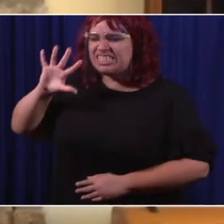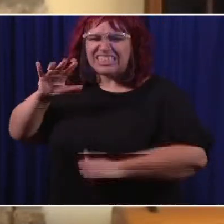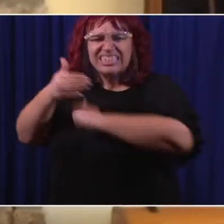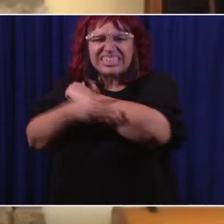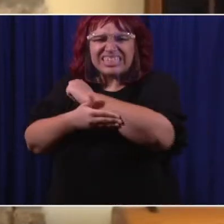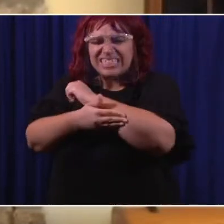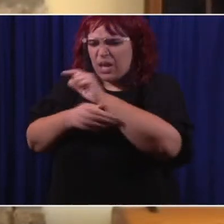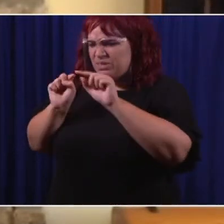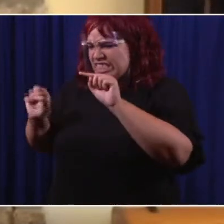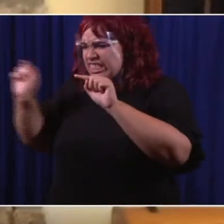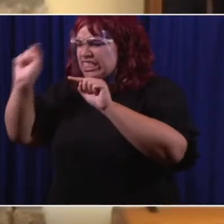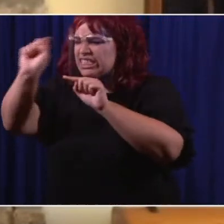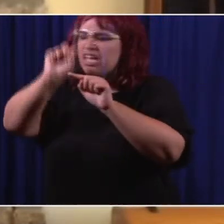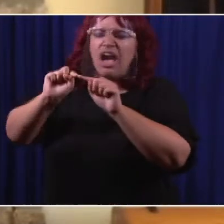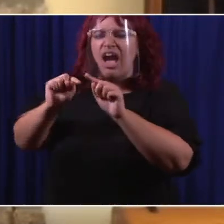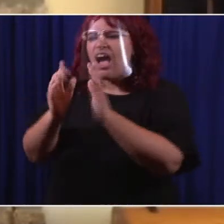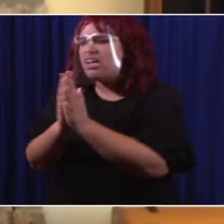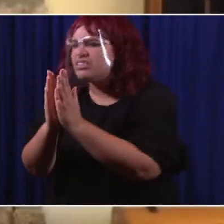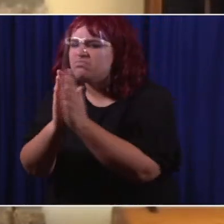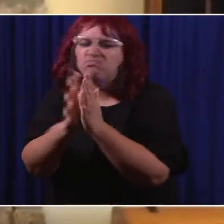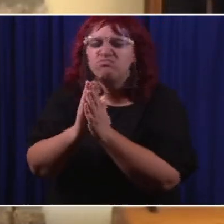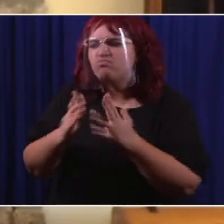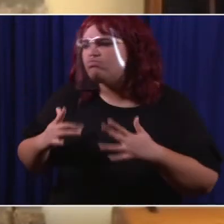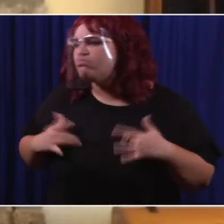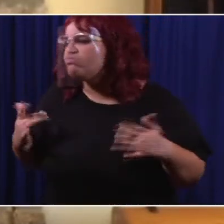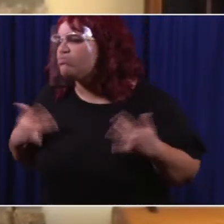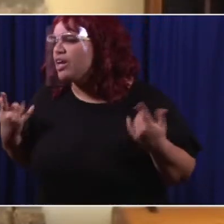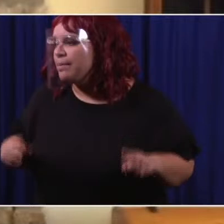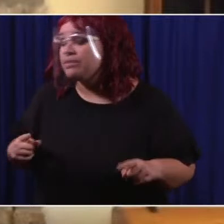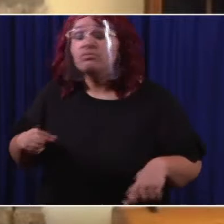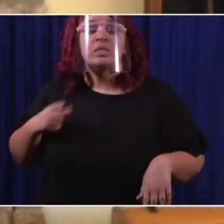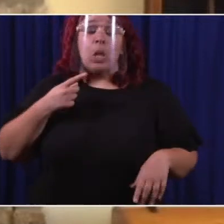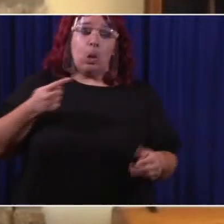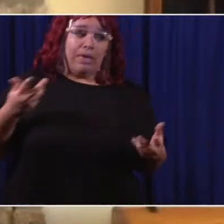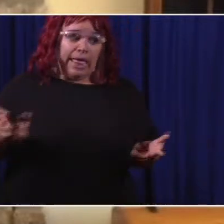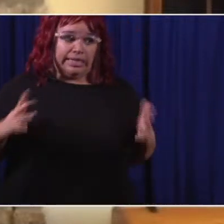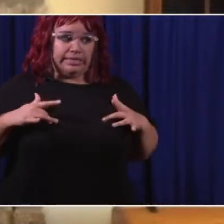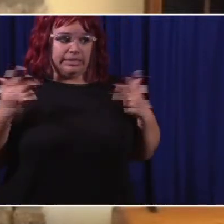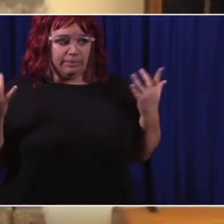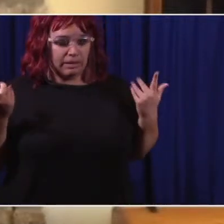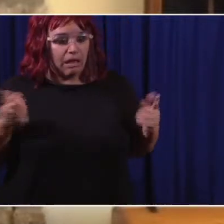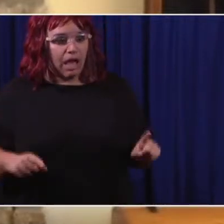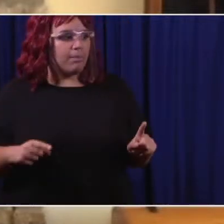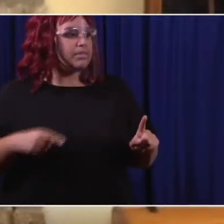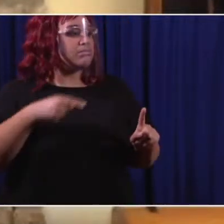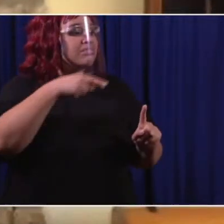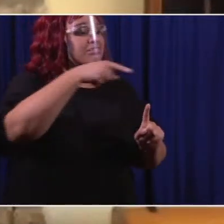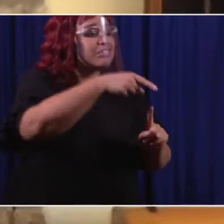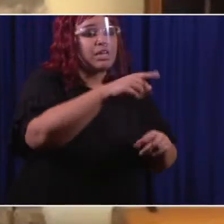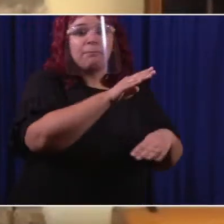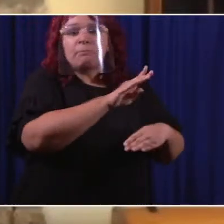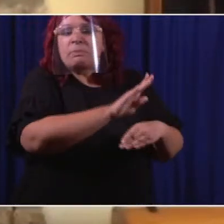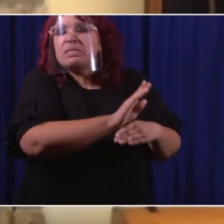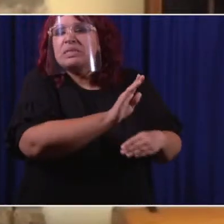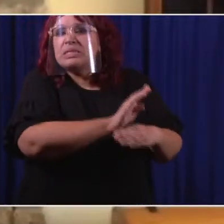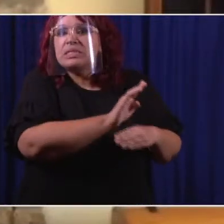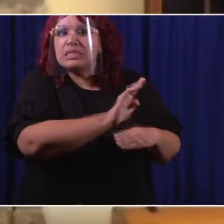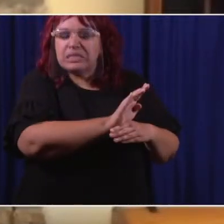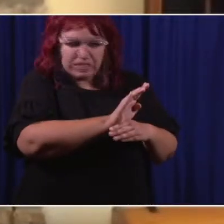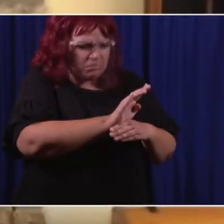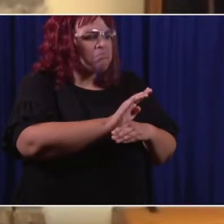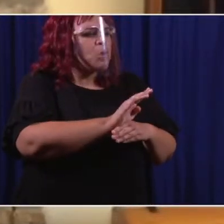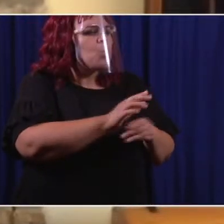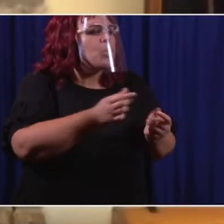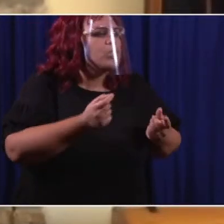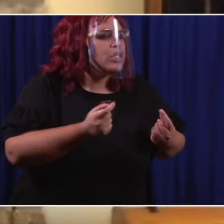receive a complaint about mask noncompliance, they typically send someone out to check on how the business is enforcing the mandate. There are essentially